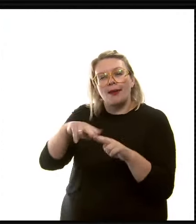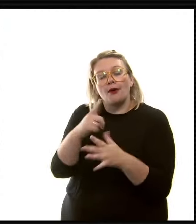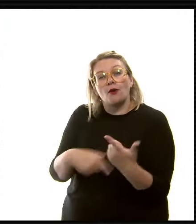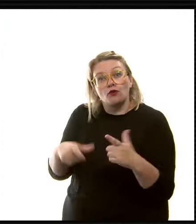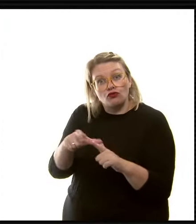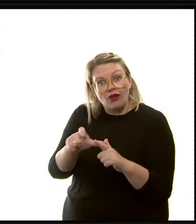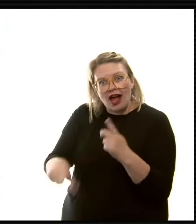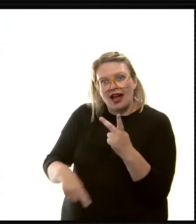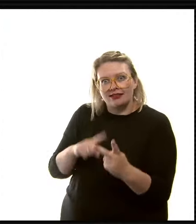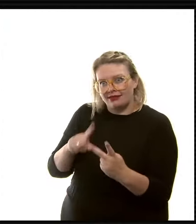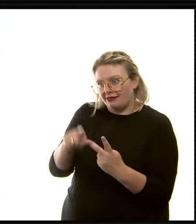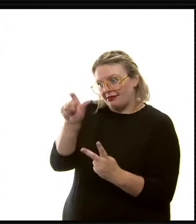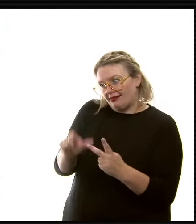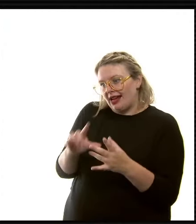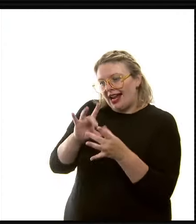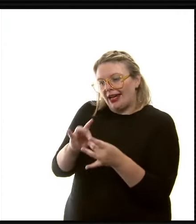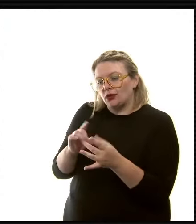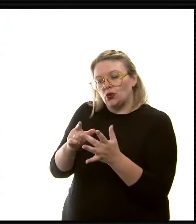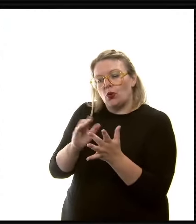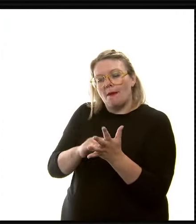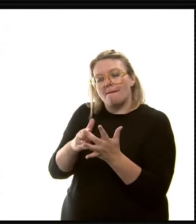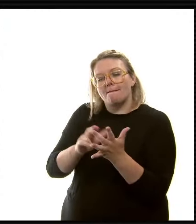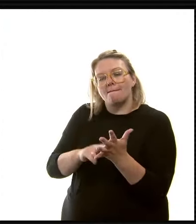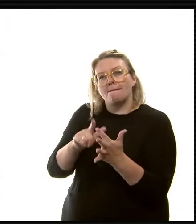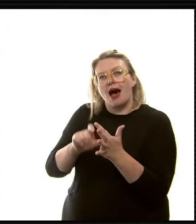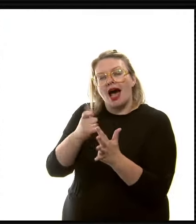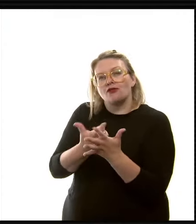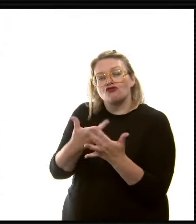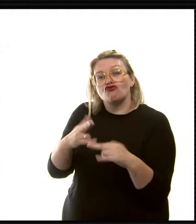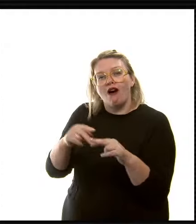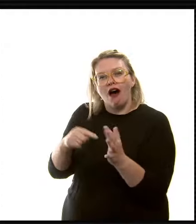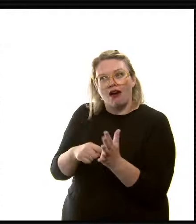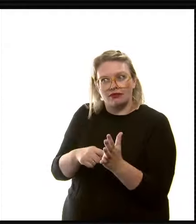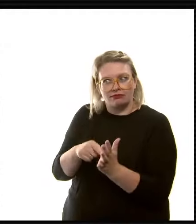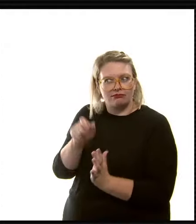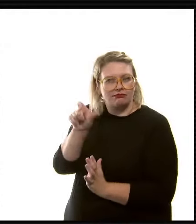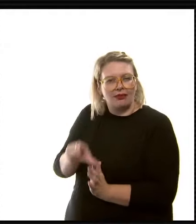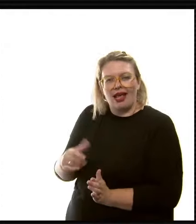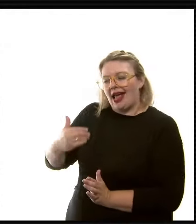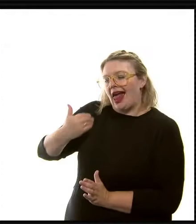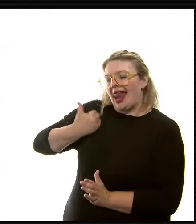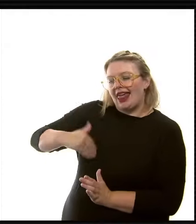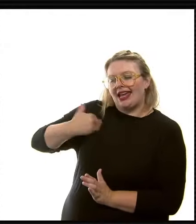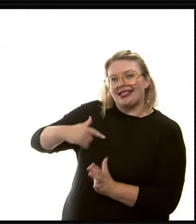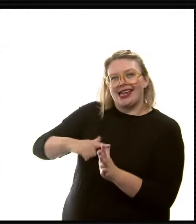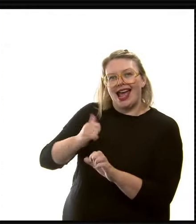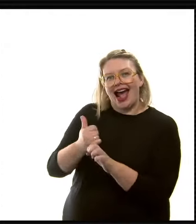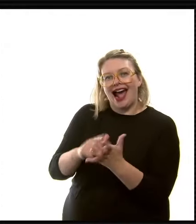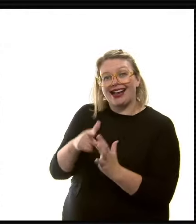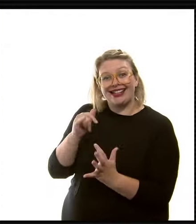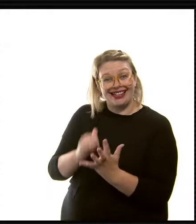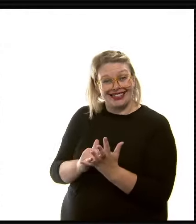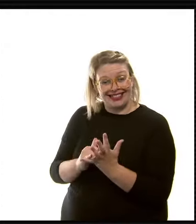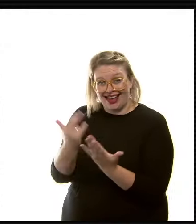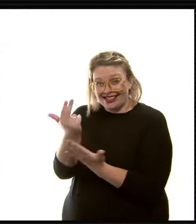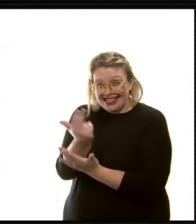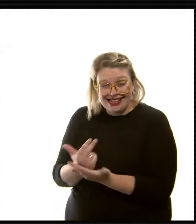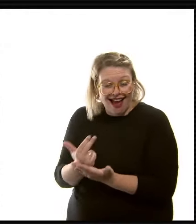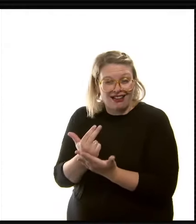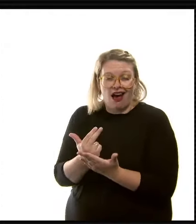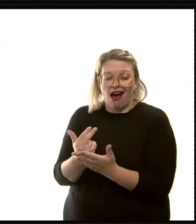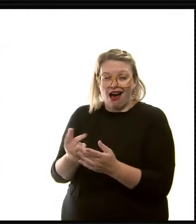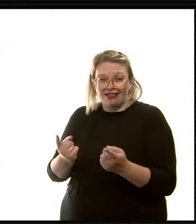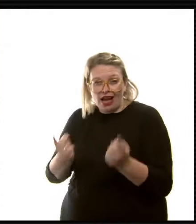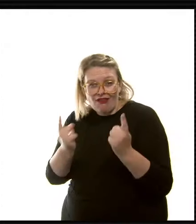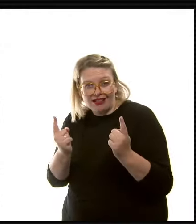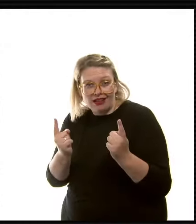world of Minecraft. Yes, you know her as Lady Agnes. She is an iconic game designer, director, and member of the Minecraft